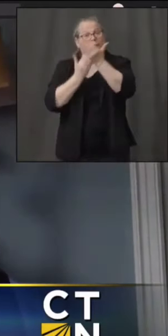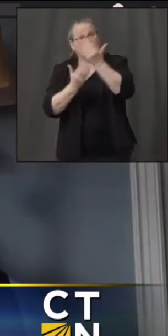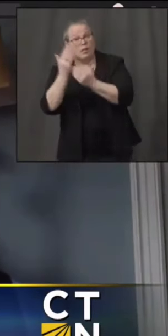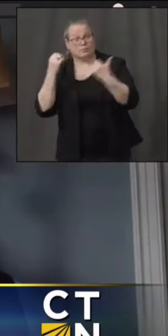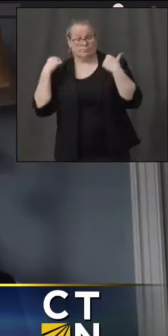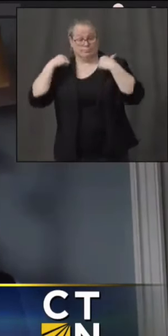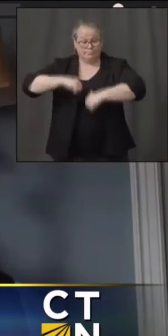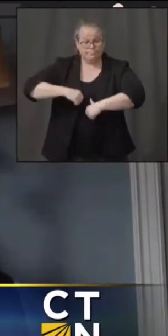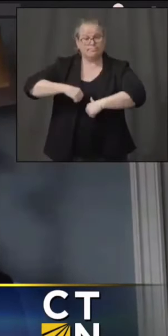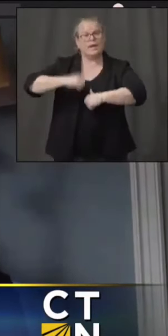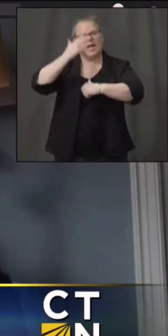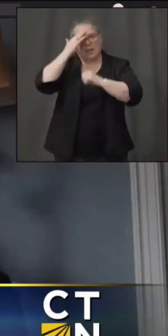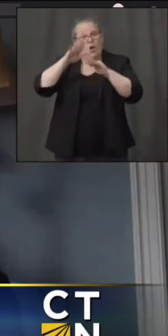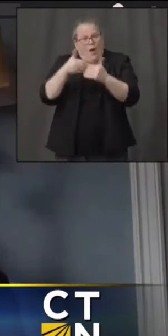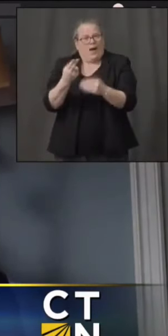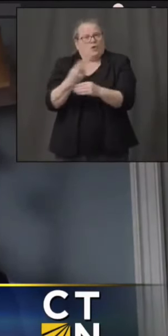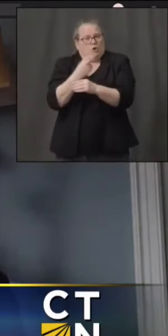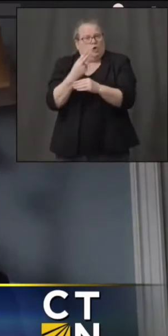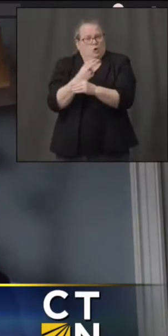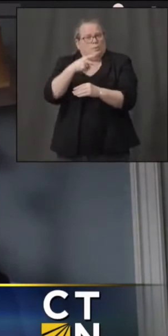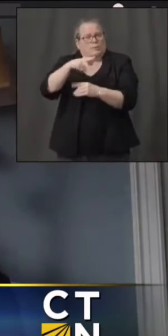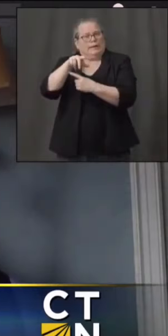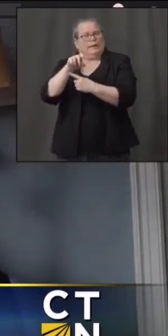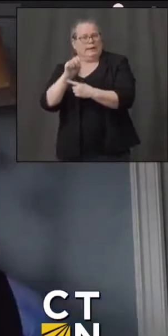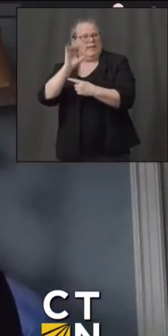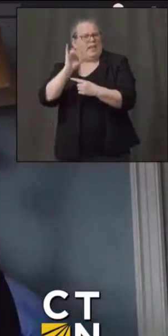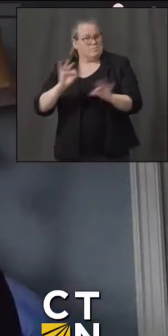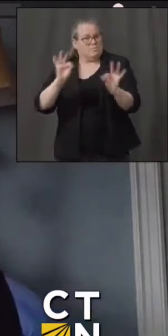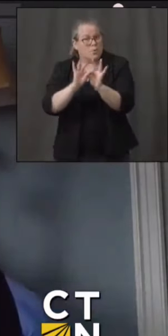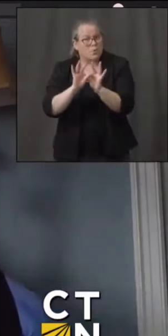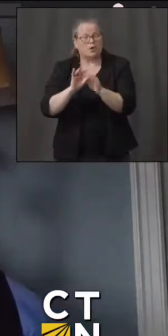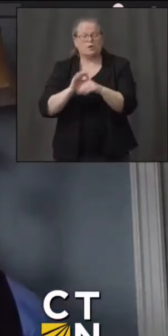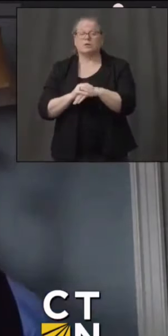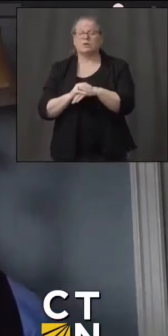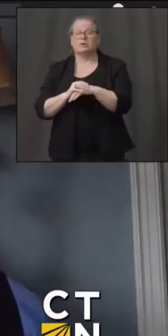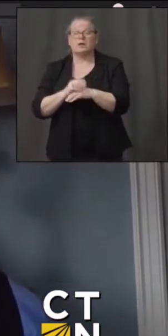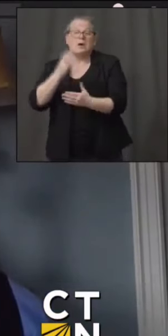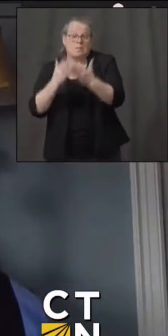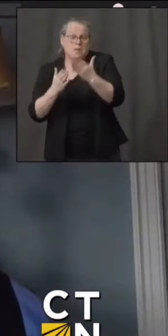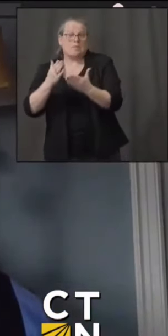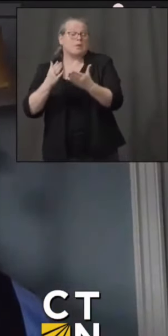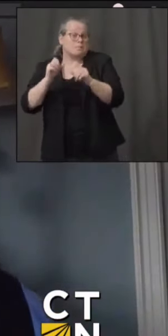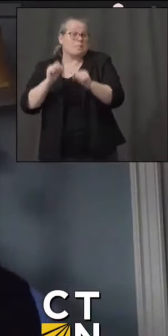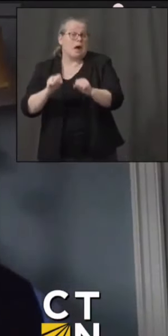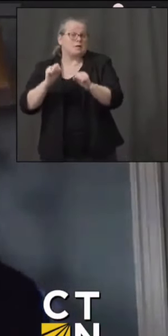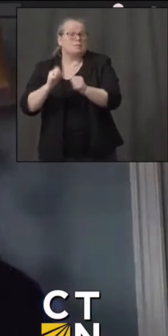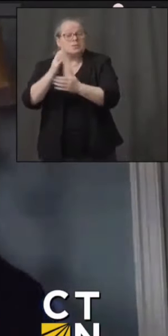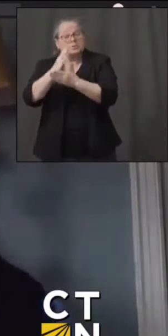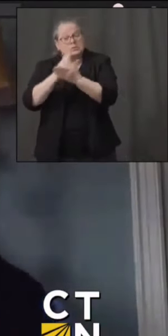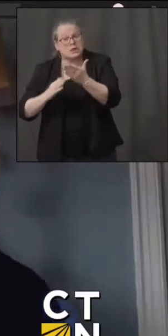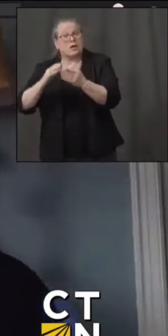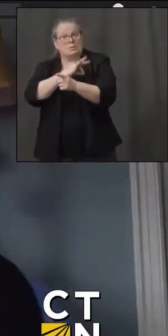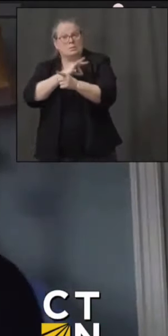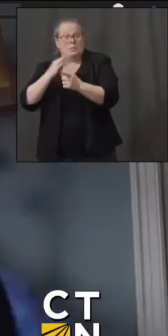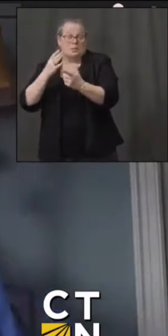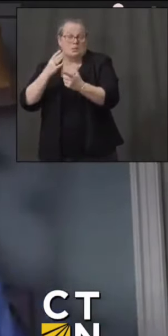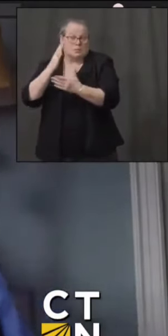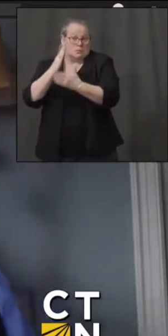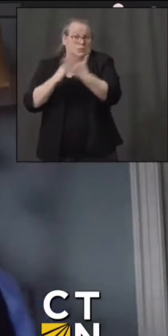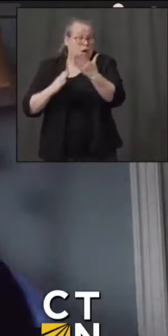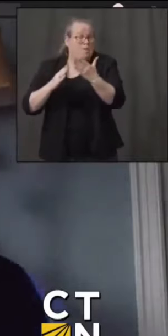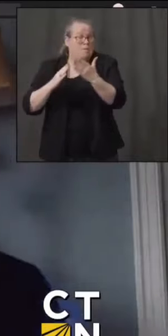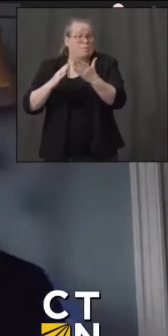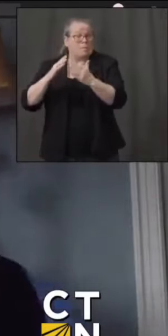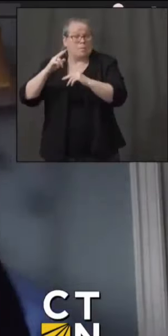is possible in many of the facilities. And at this point in time, we have